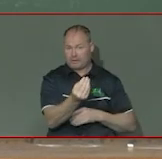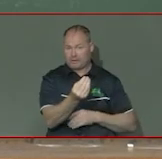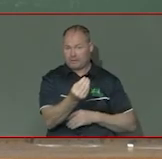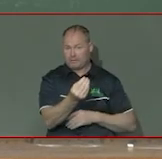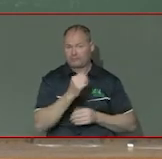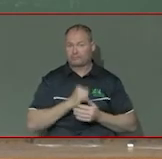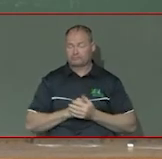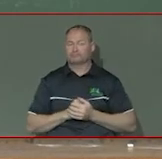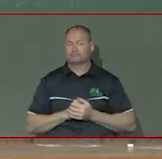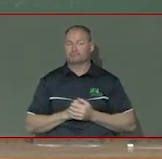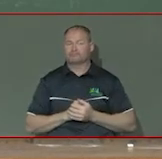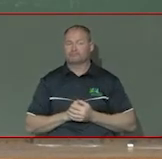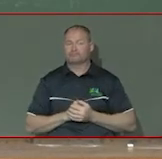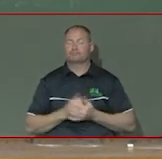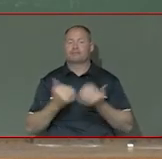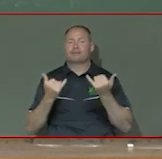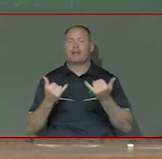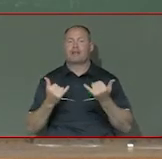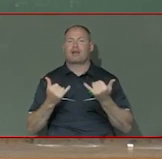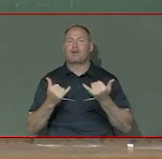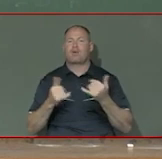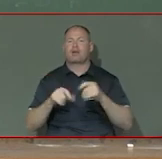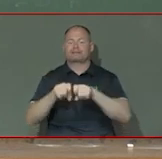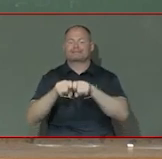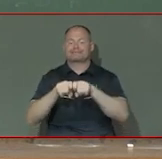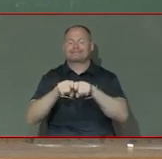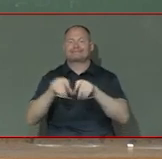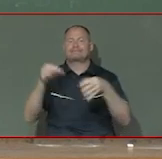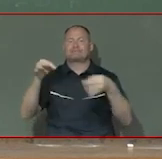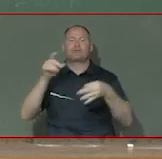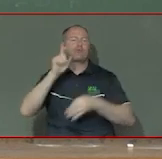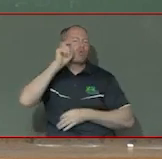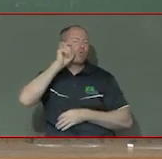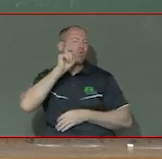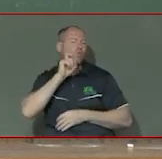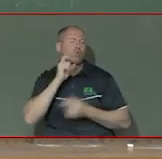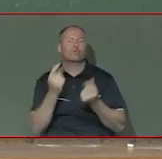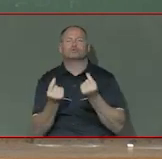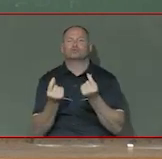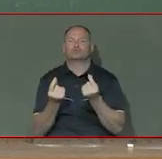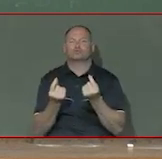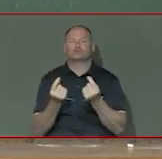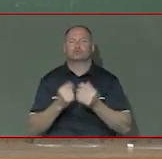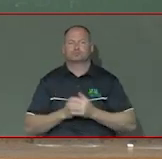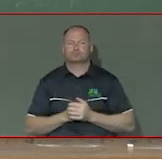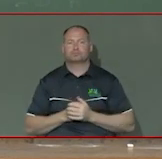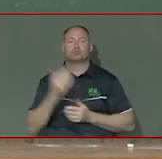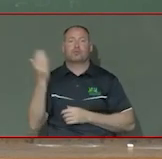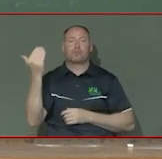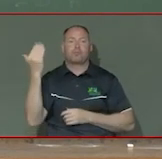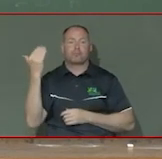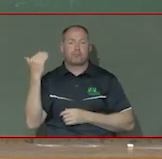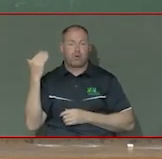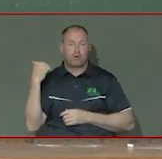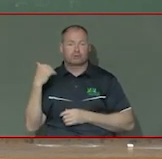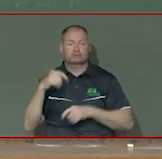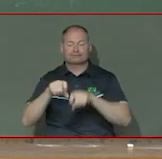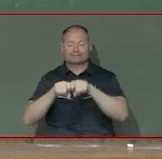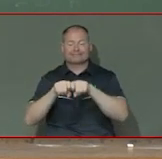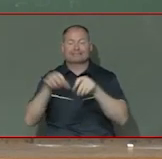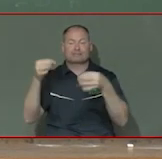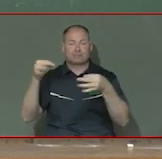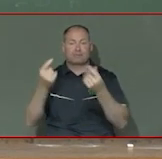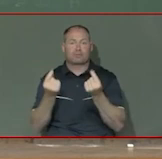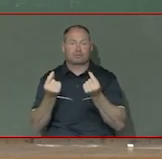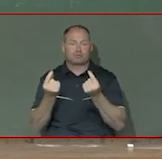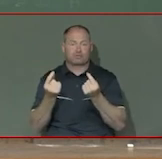We're just going to do past paper questions. This past paper question is not in the notes, but I need to do it because you